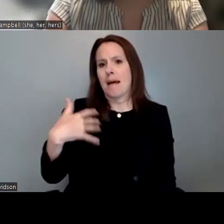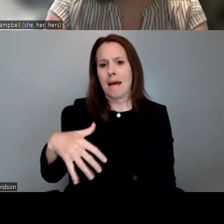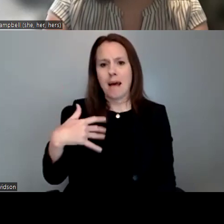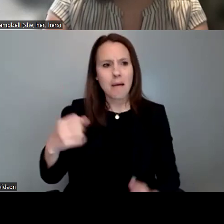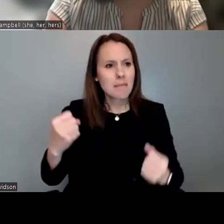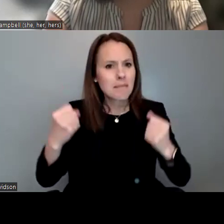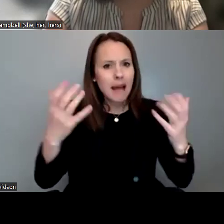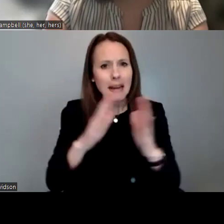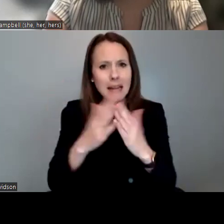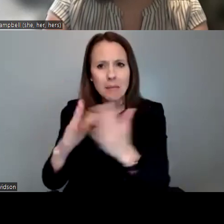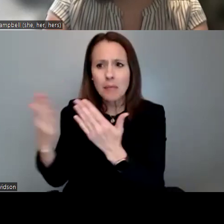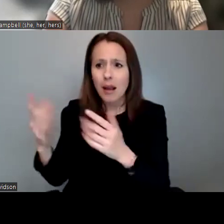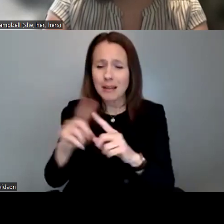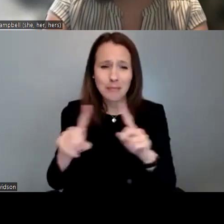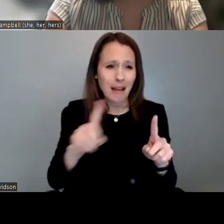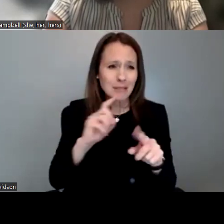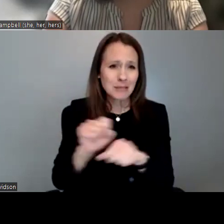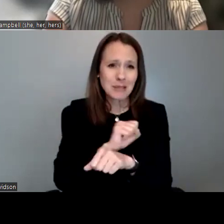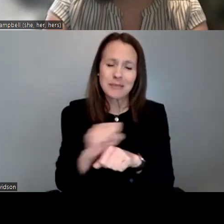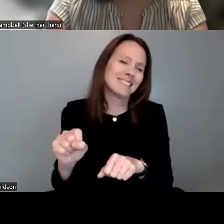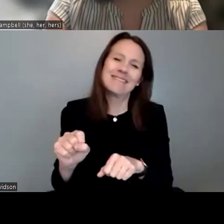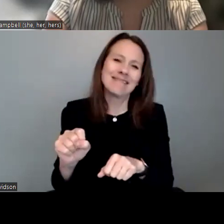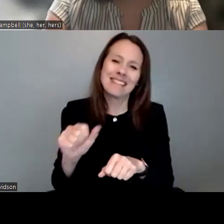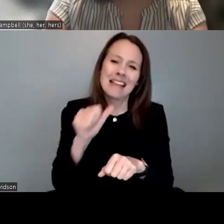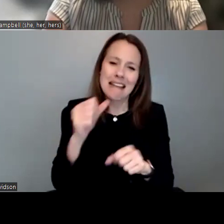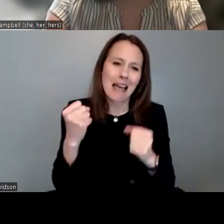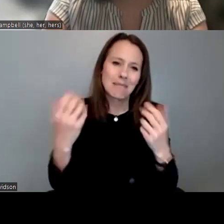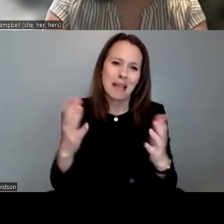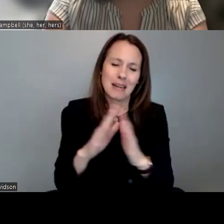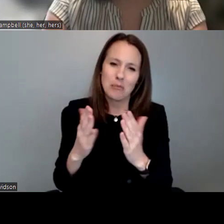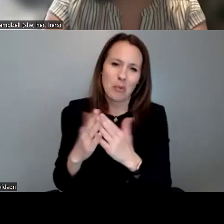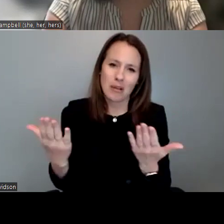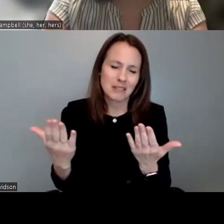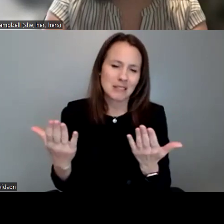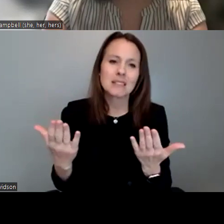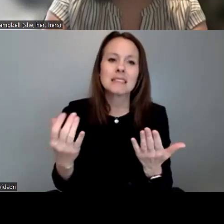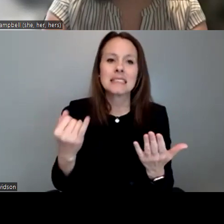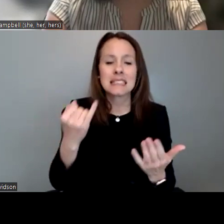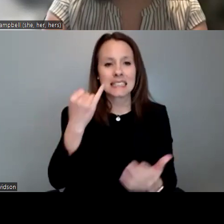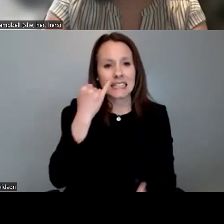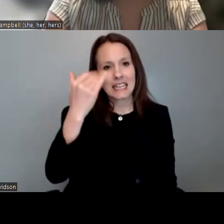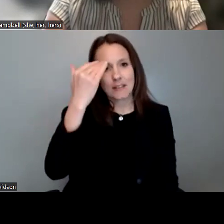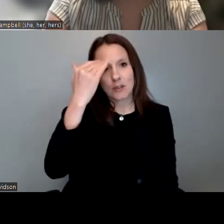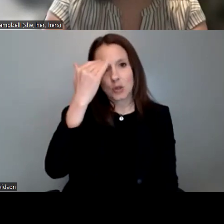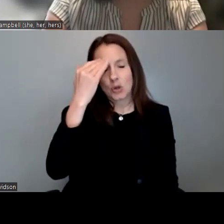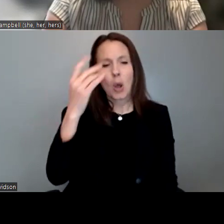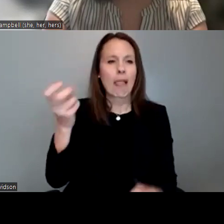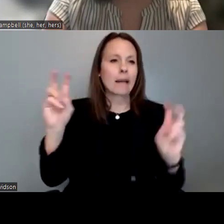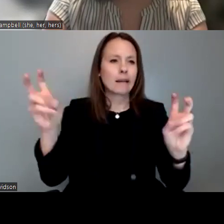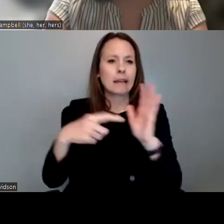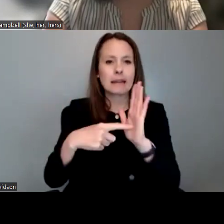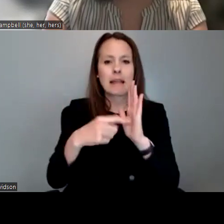but in reality, it's really not that many. If you're familiar with Bookshare, for